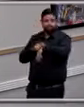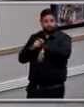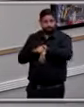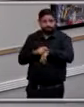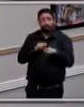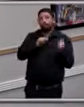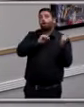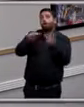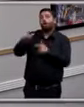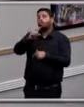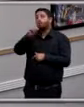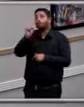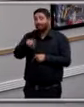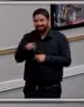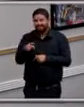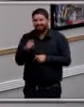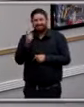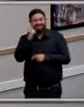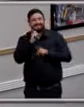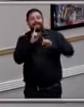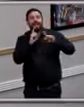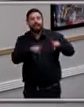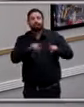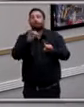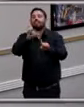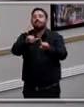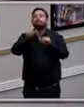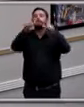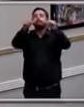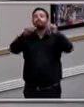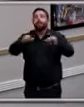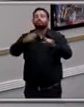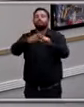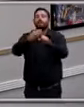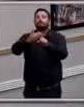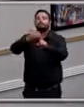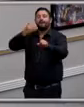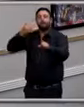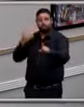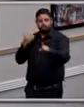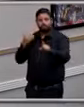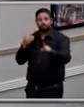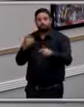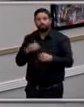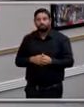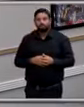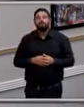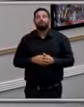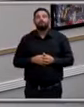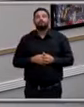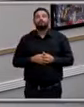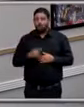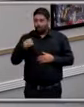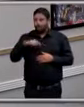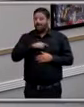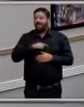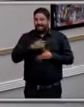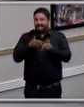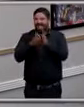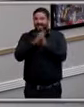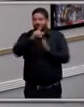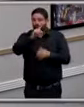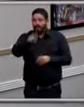questions that were just answered have been questions that were posted ahead of time. We had asked for questions since last